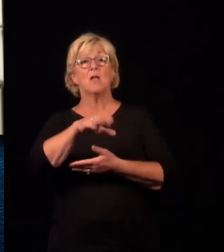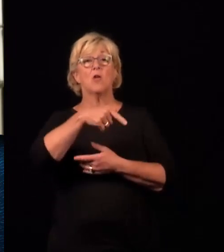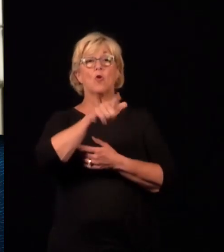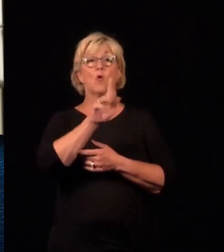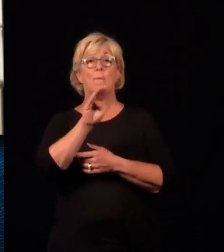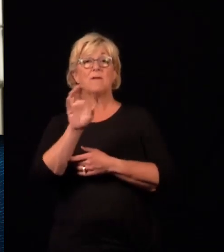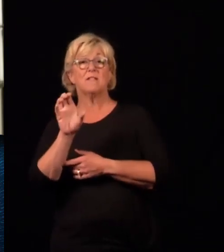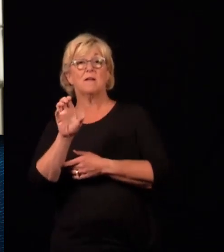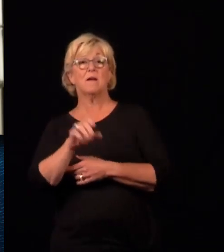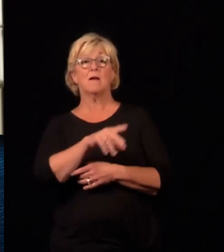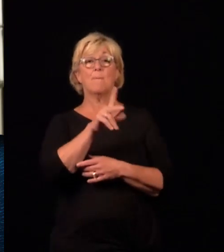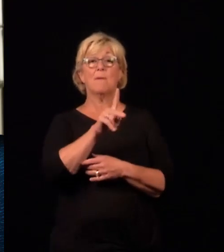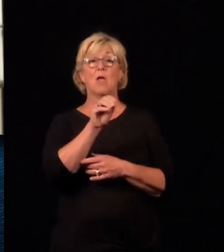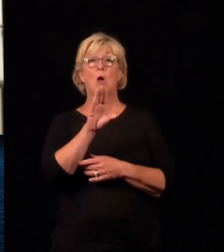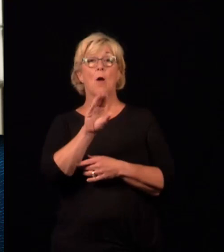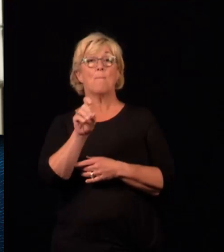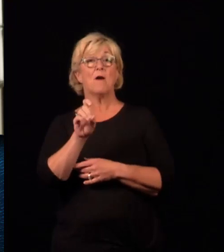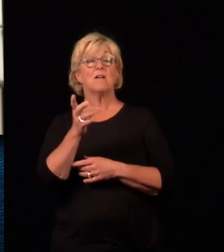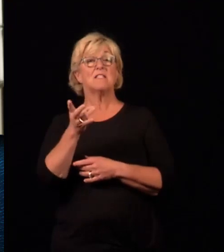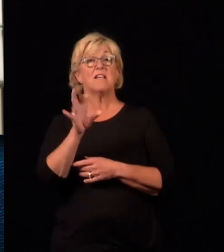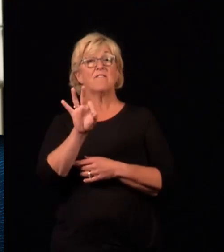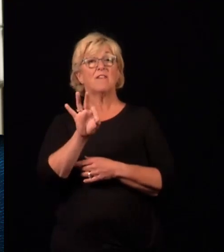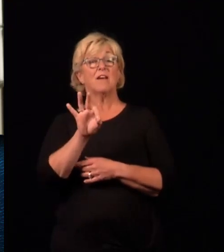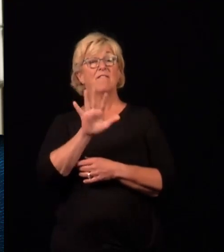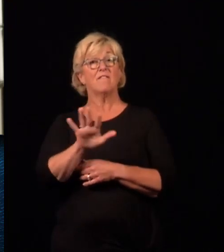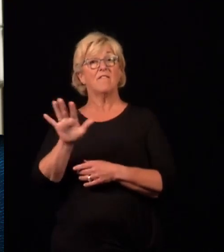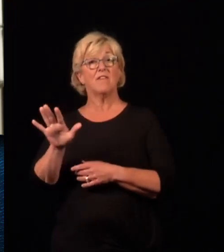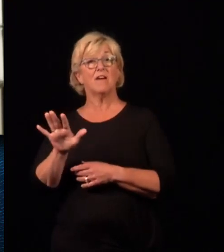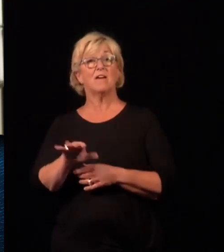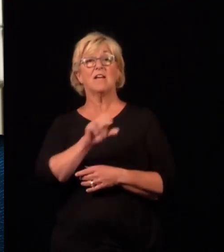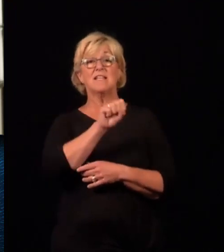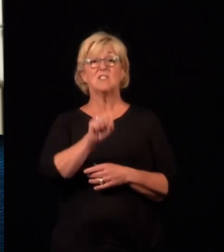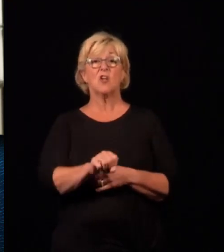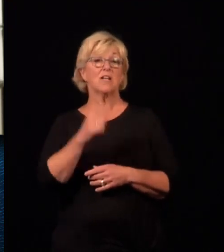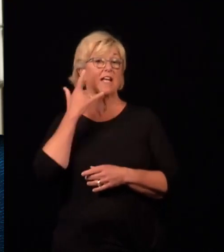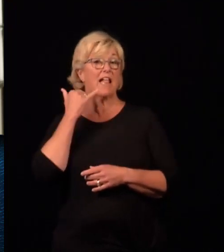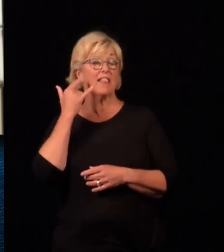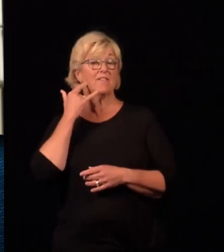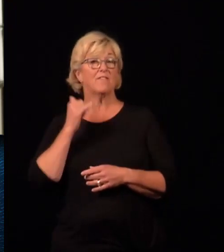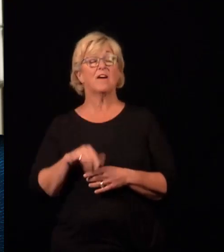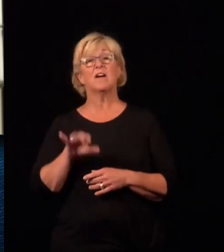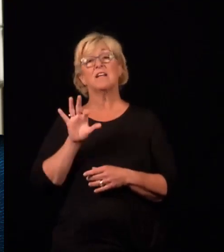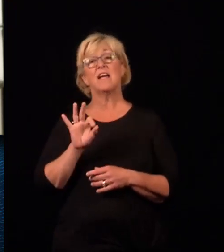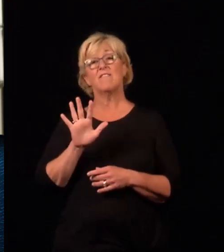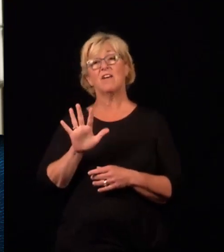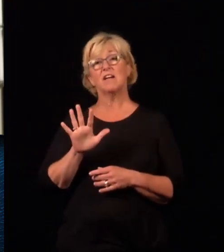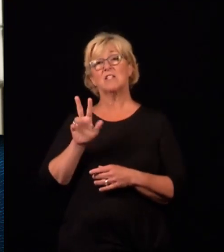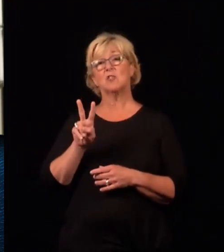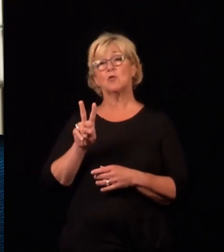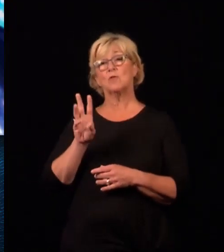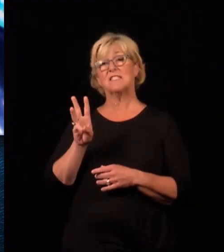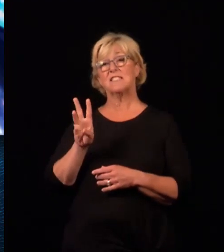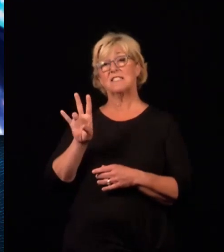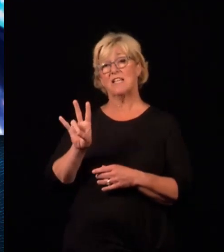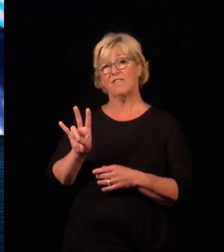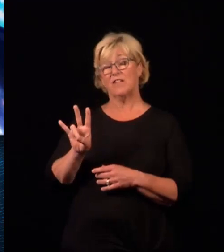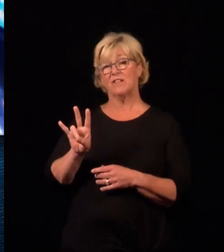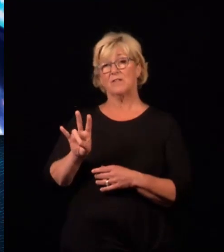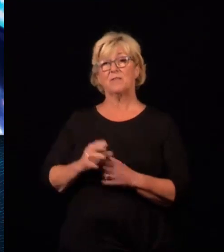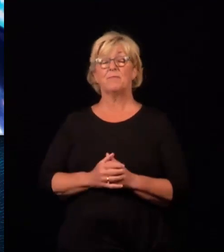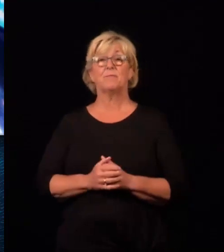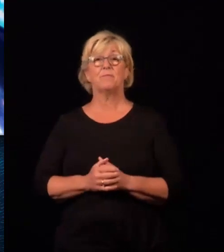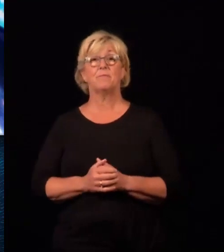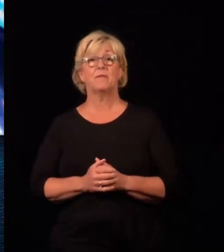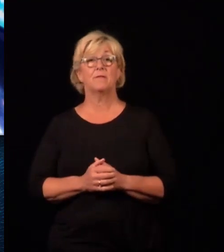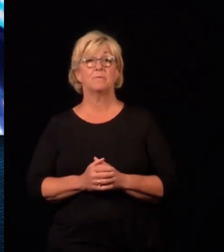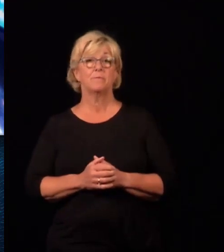QLBC P.O. Box 7955, Stockton, California, 95267. It